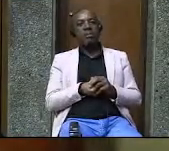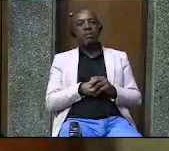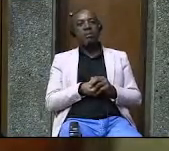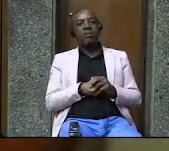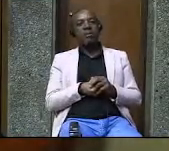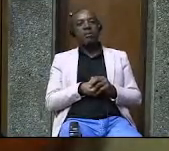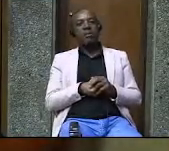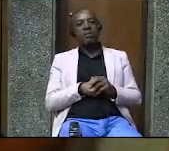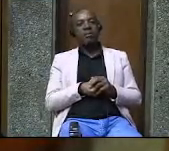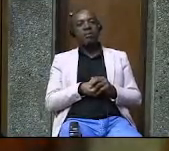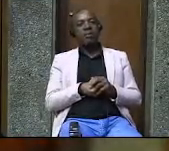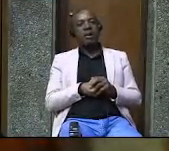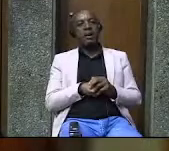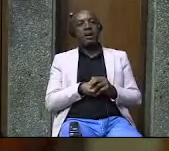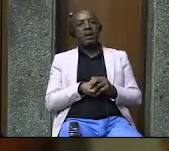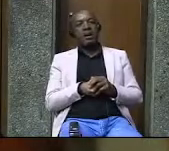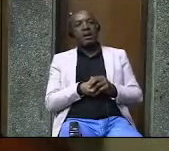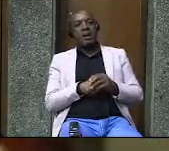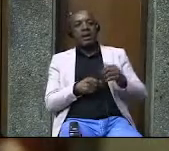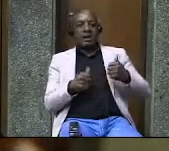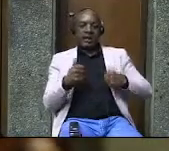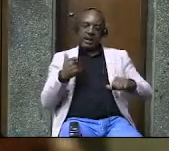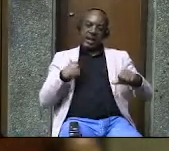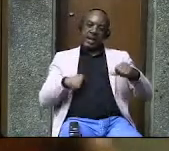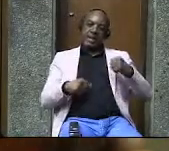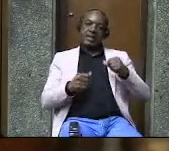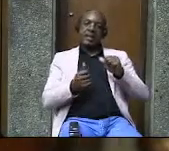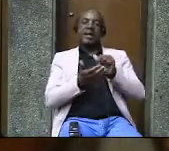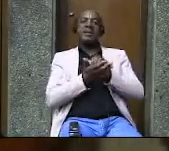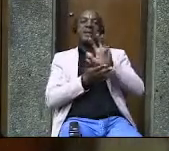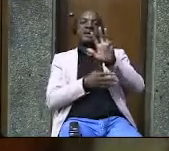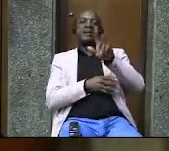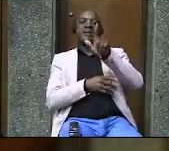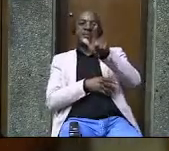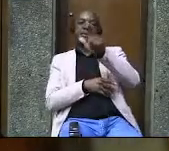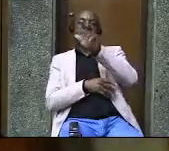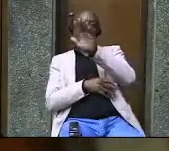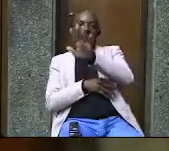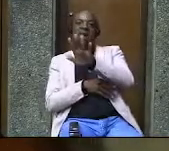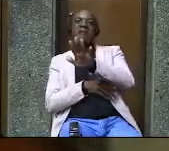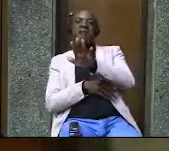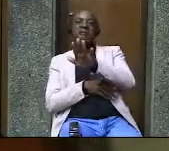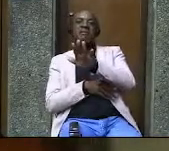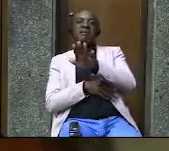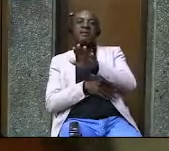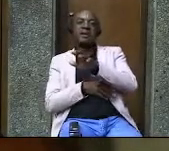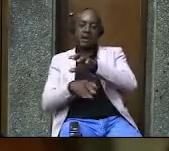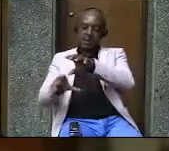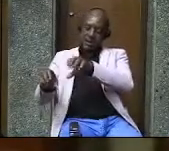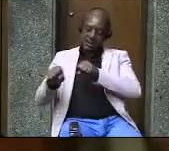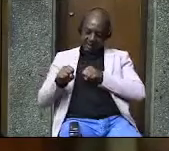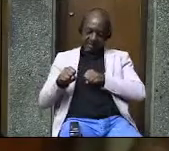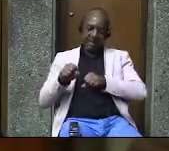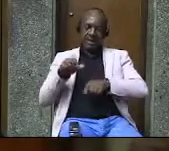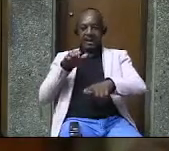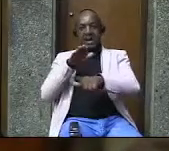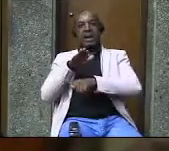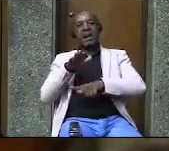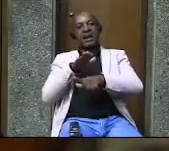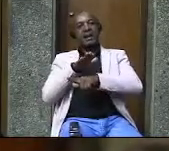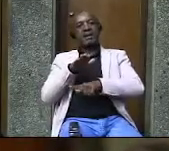Expropriation Act of 1975 to bring expropriation of property in line with the